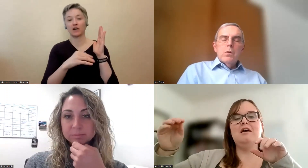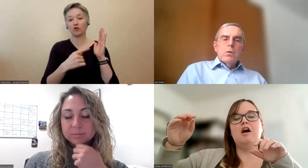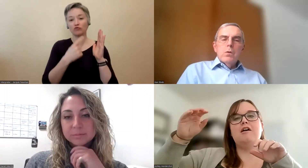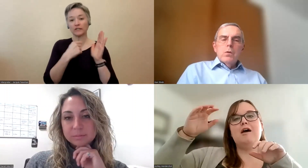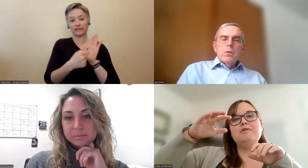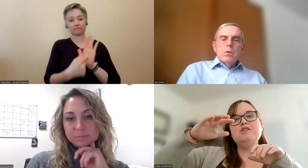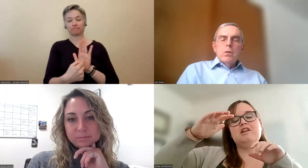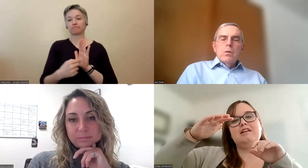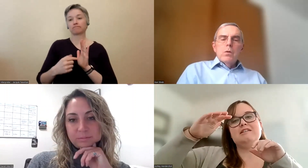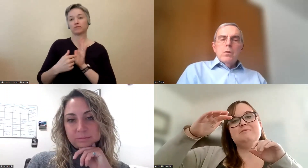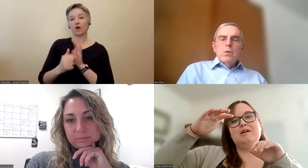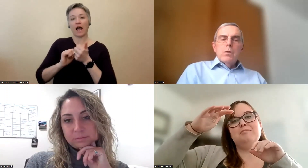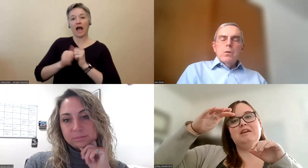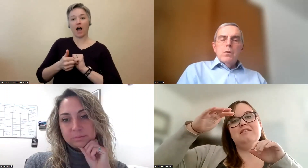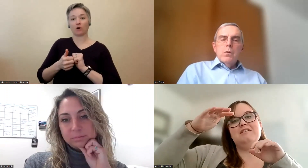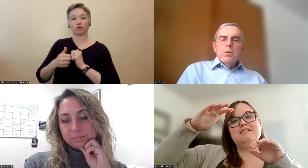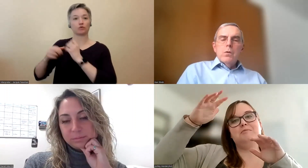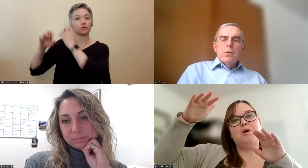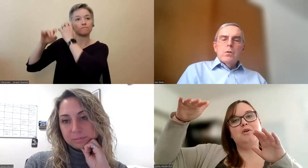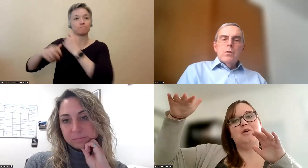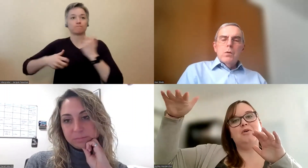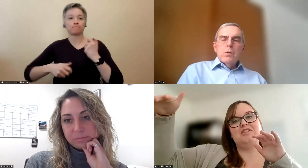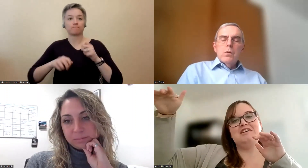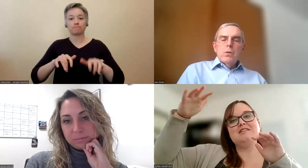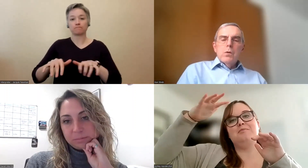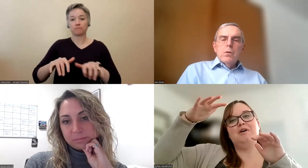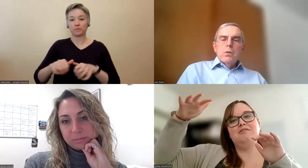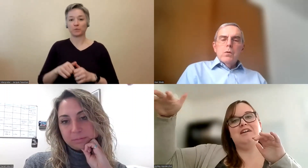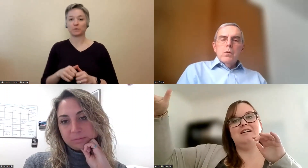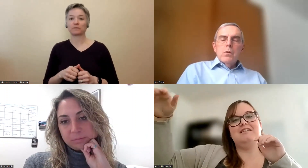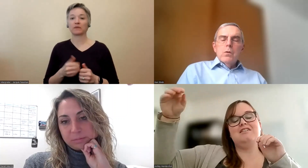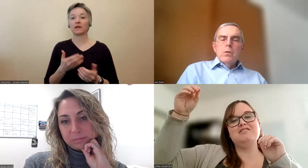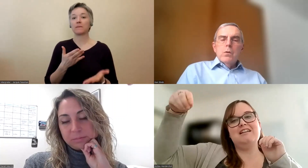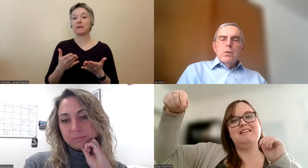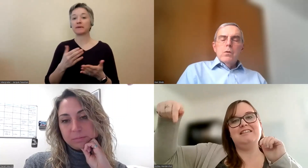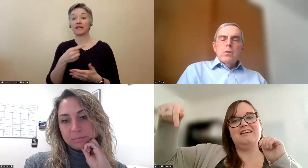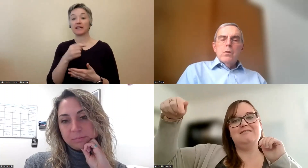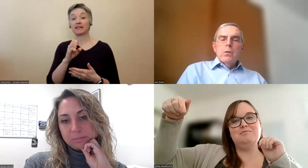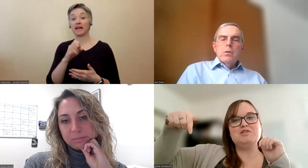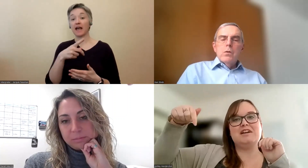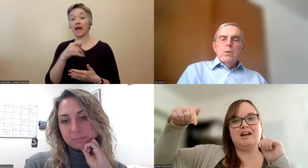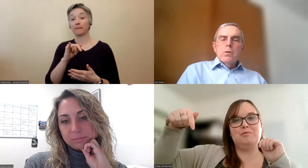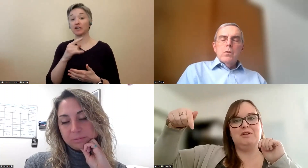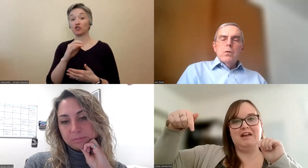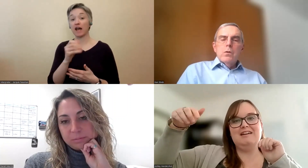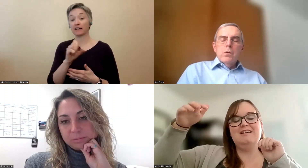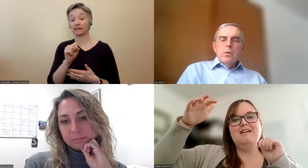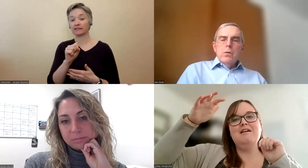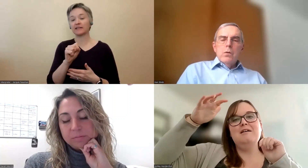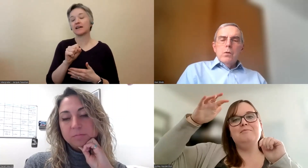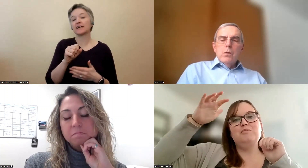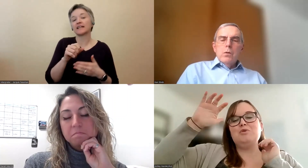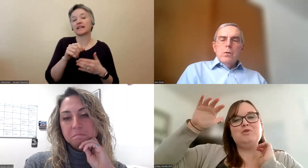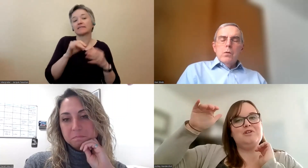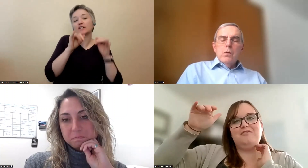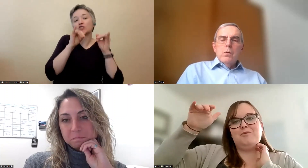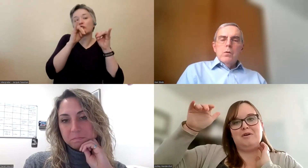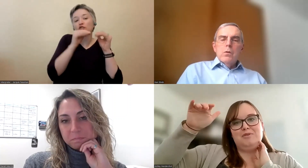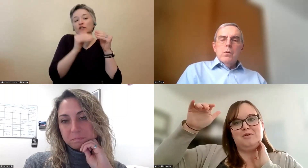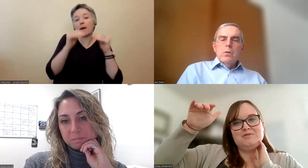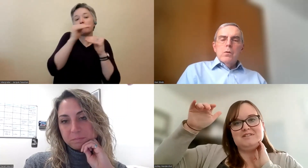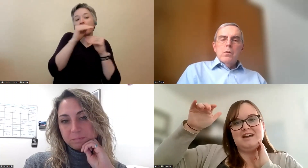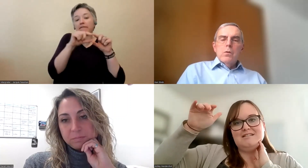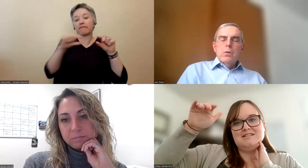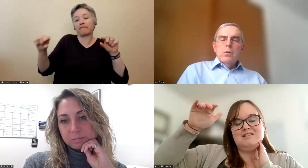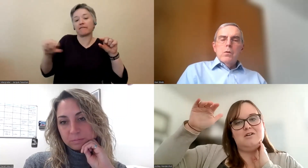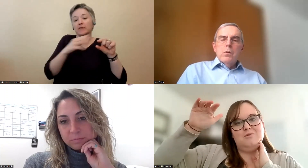instrument. Our epigenetics might be the DePoco or things above that are telling that music how to play. We don't know enough